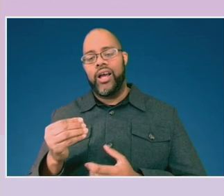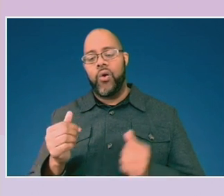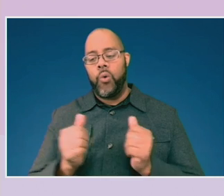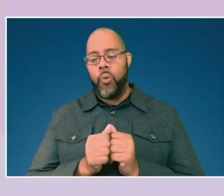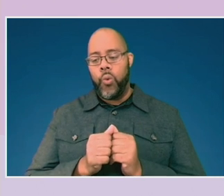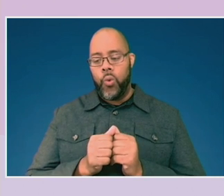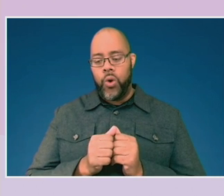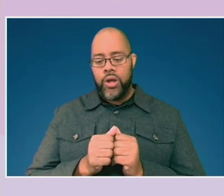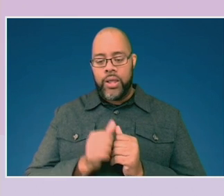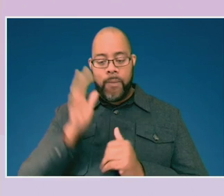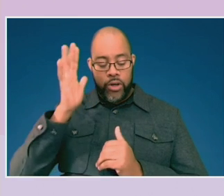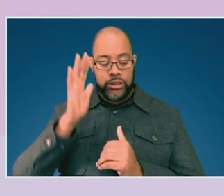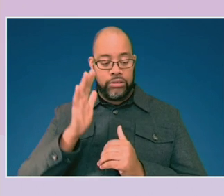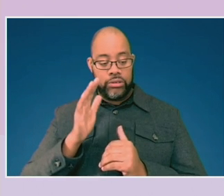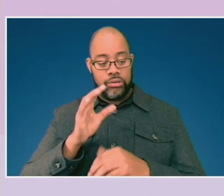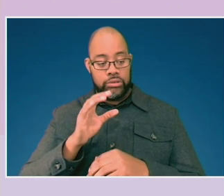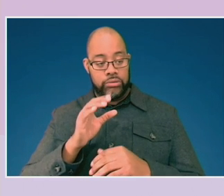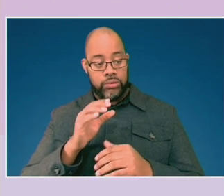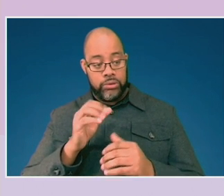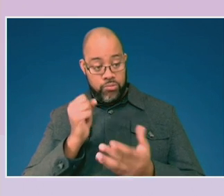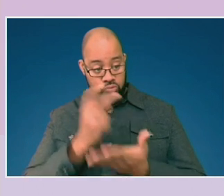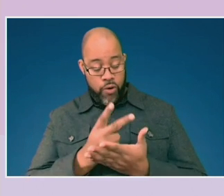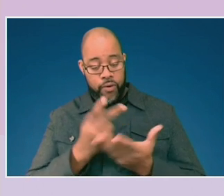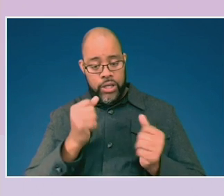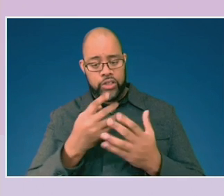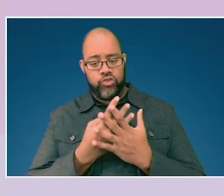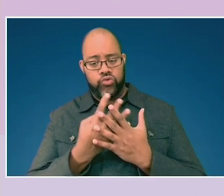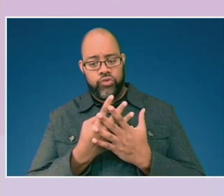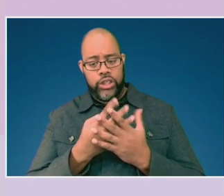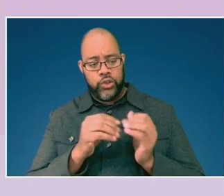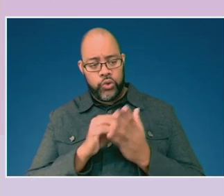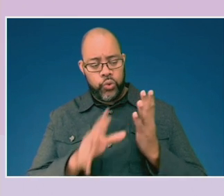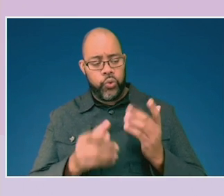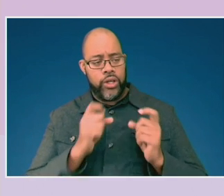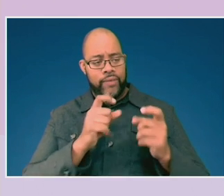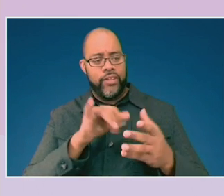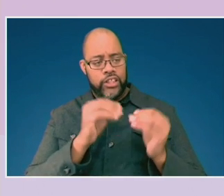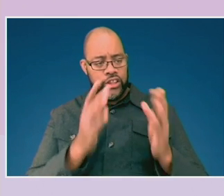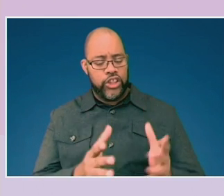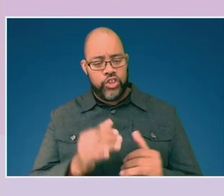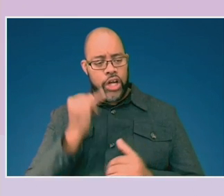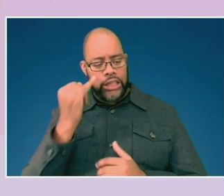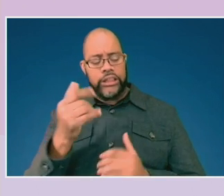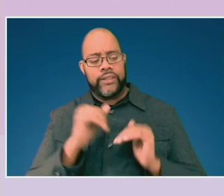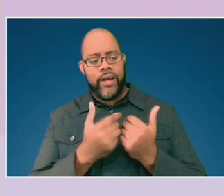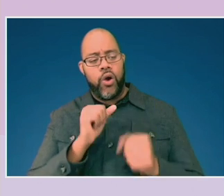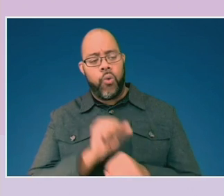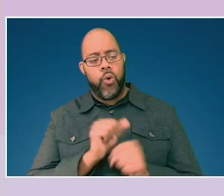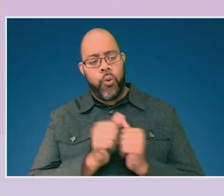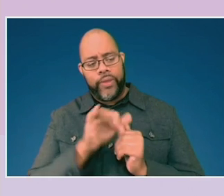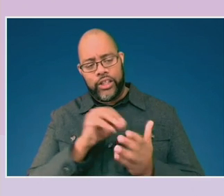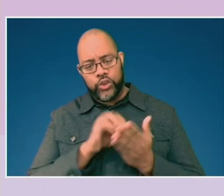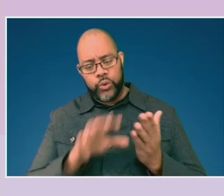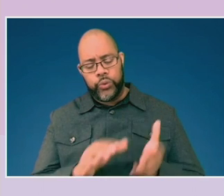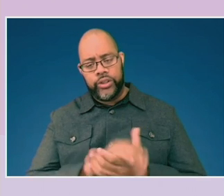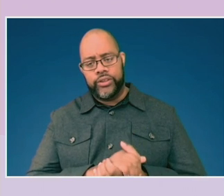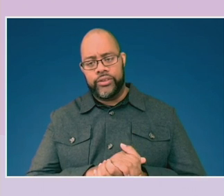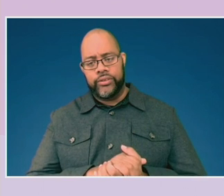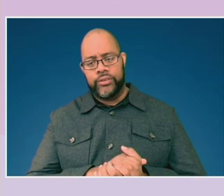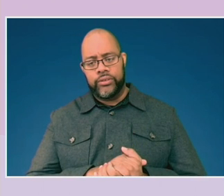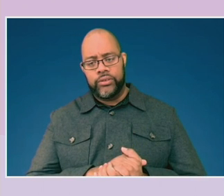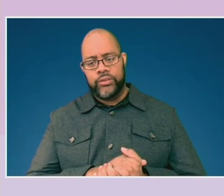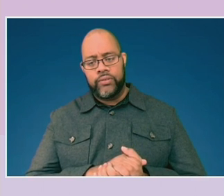consent, they may screen the student and or give that teacher ideas of how to work with that student.